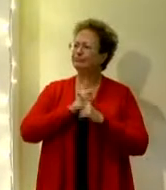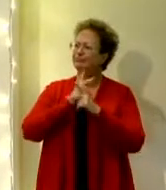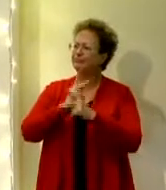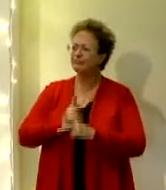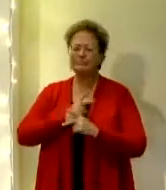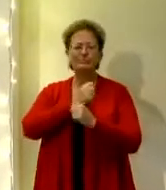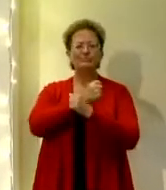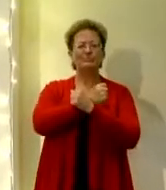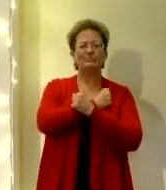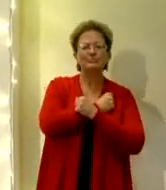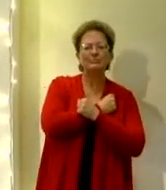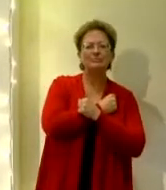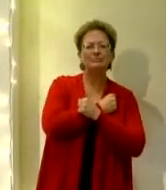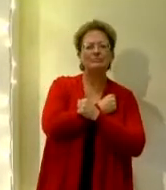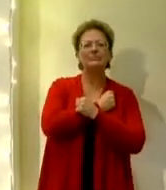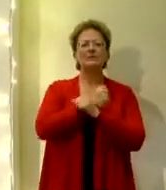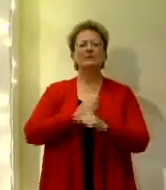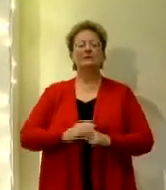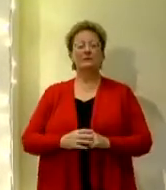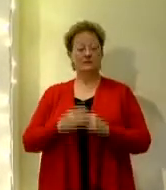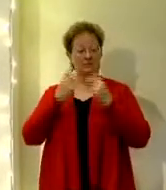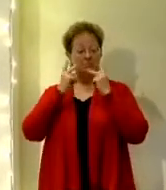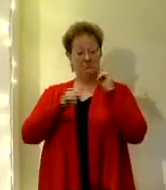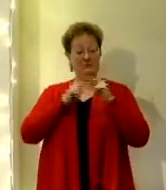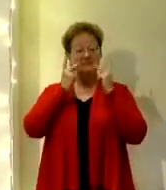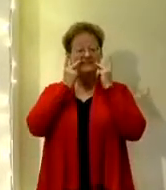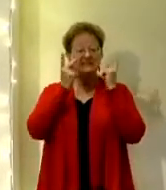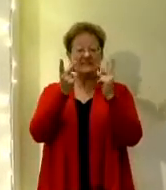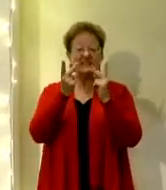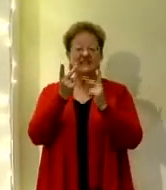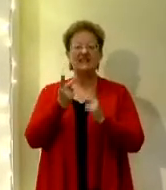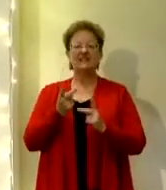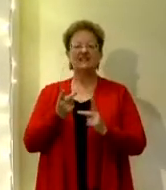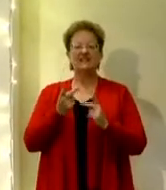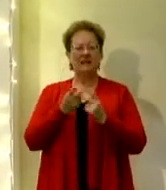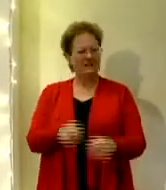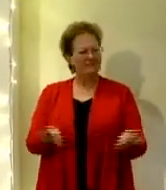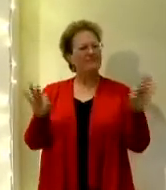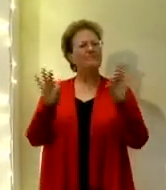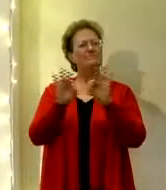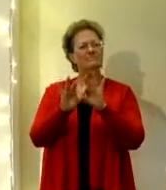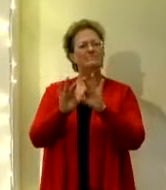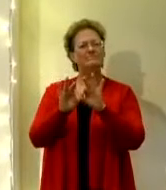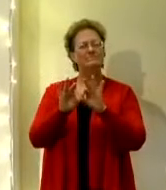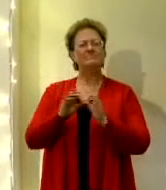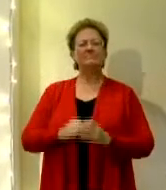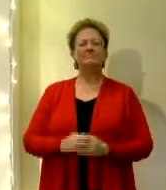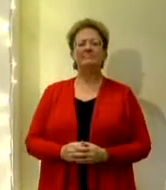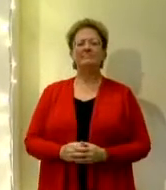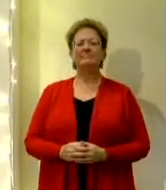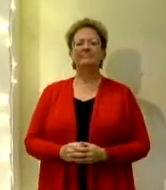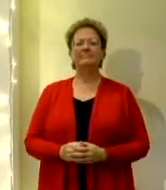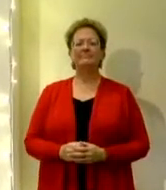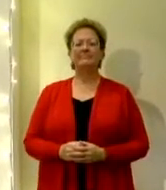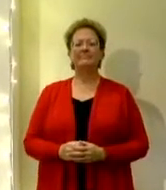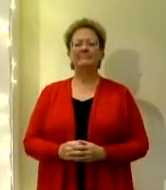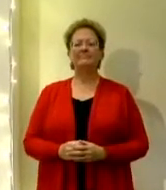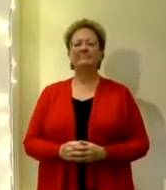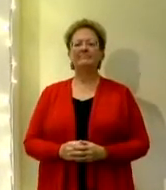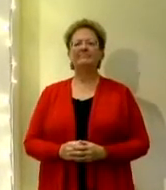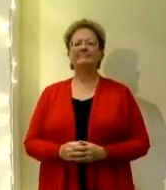loved, that they're seen, that they're valuable, that they are